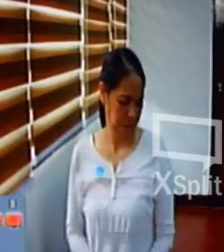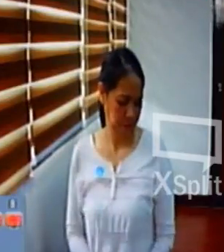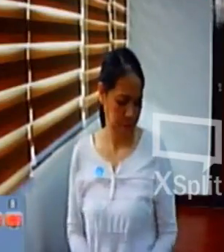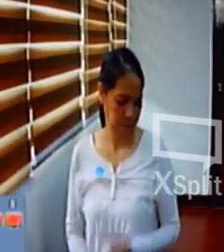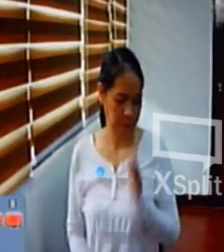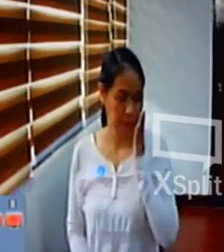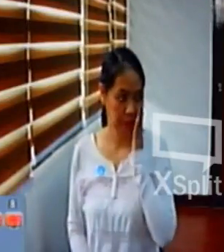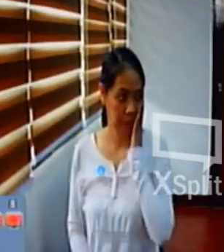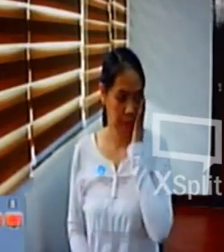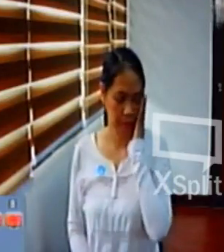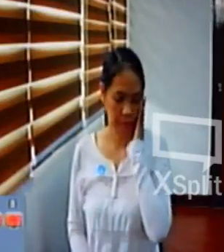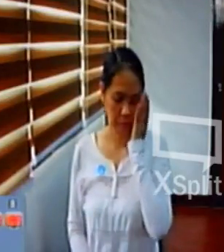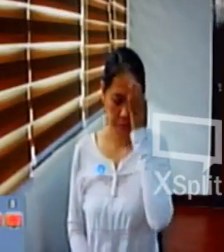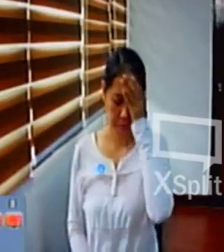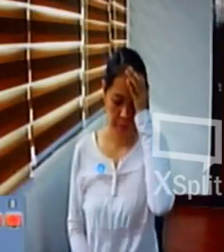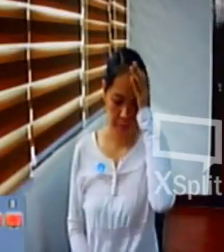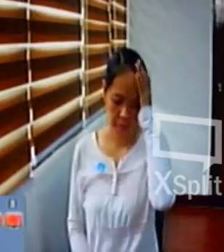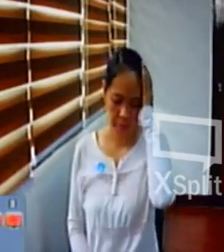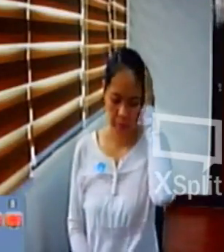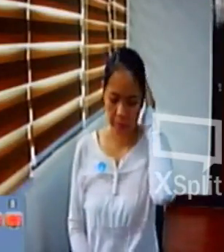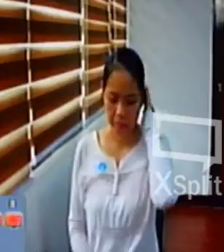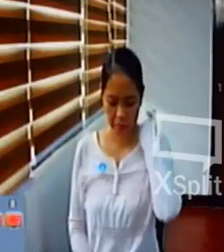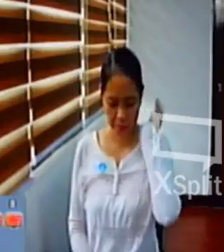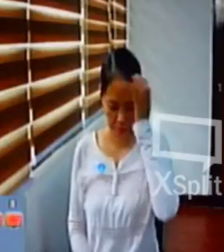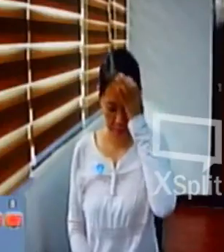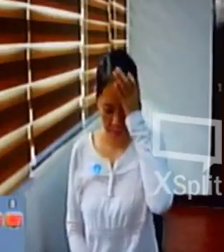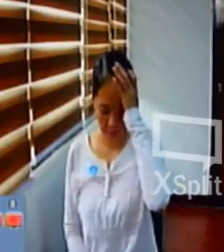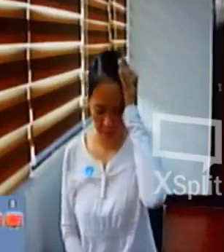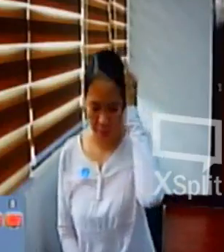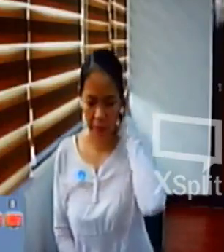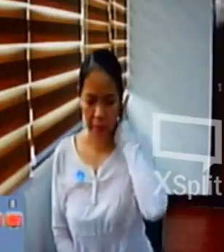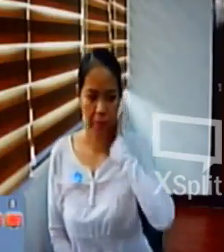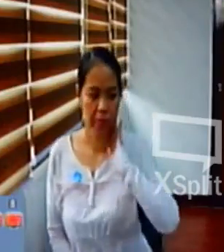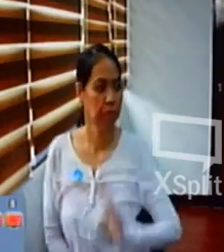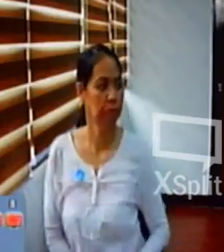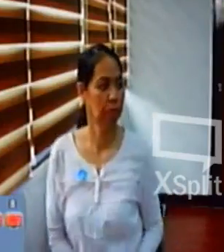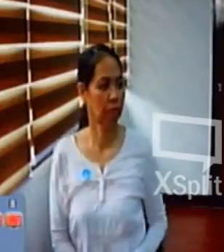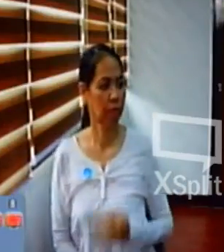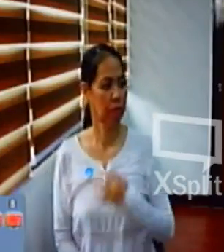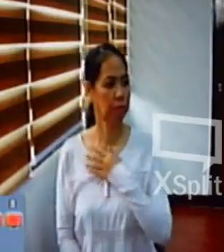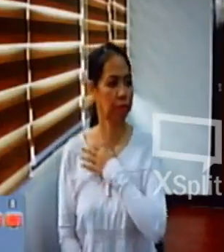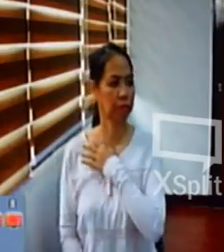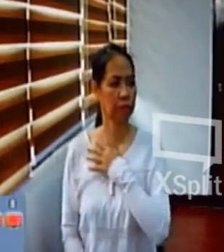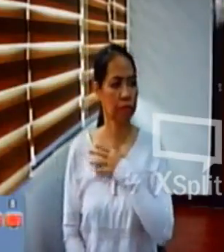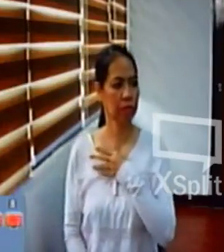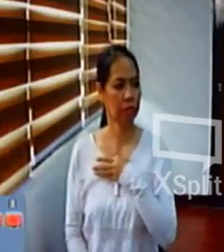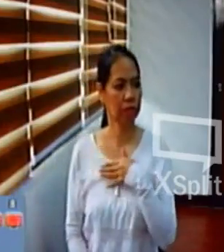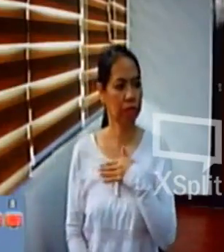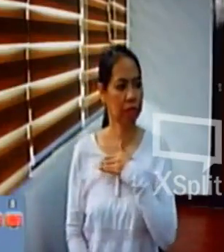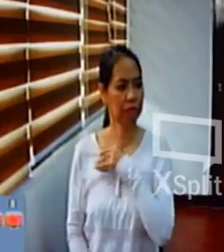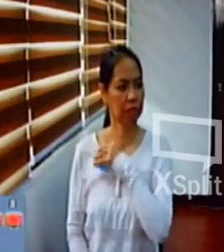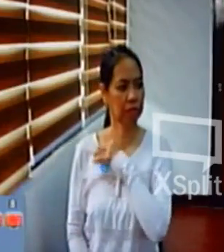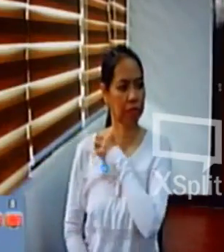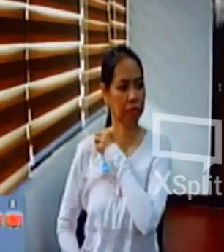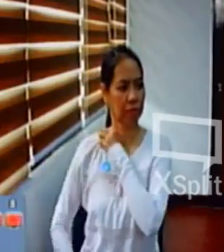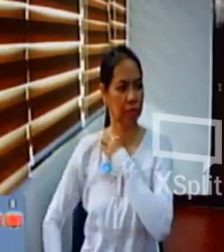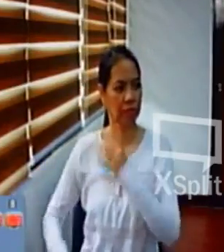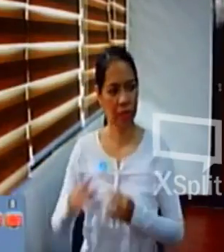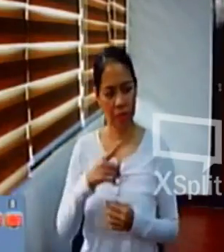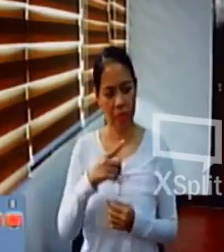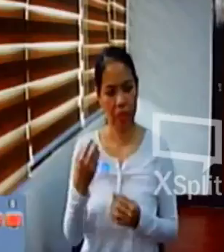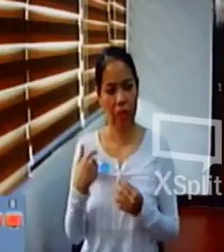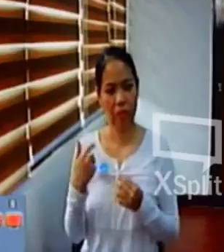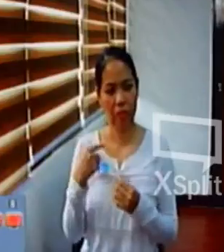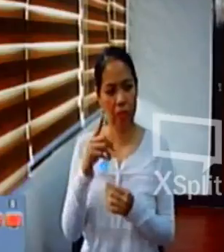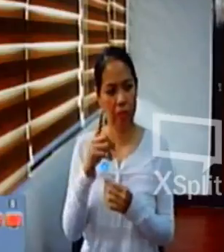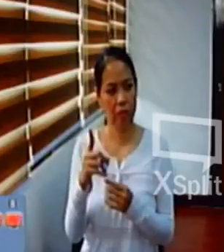Thank you very much, Dr. Serrano. Yes, Your Honor. In the interest of time, since we still have one more witness, Your Honor,